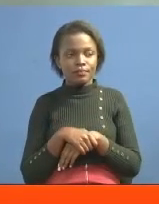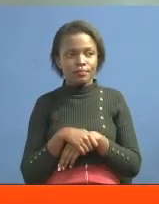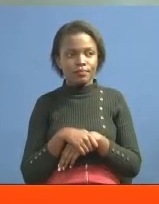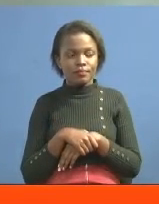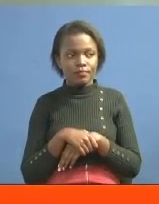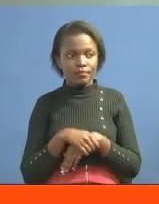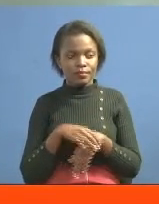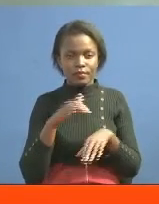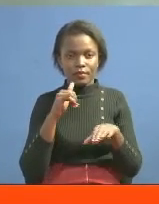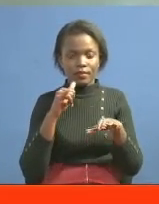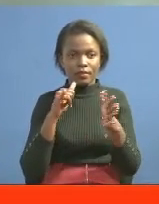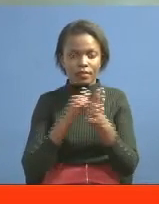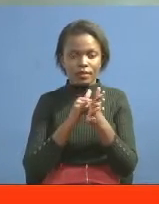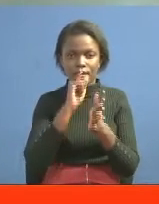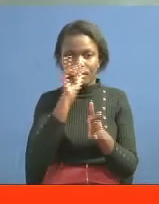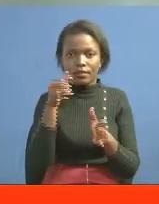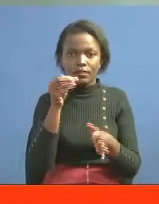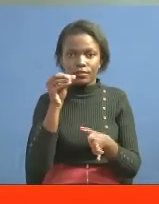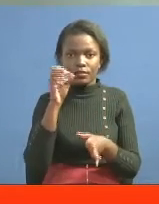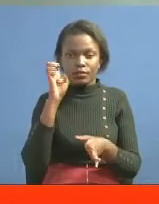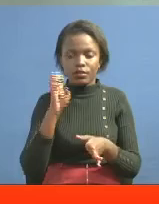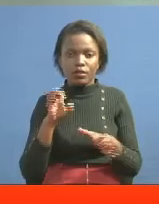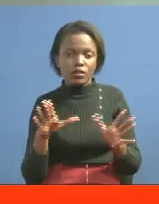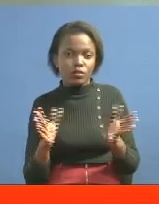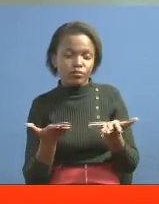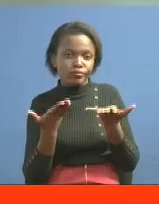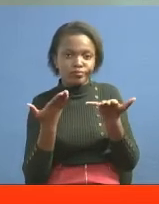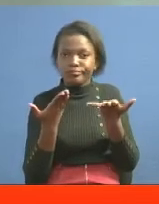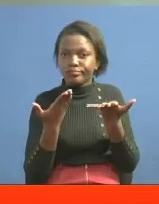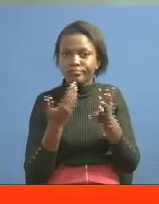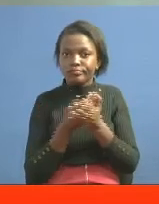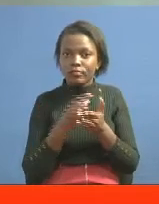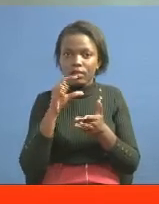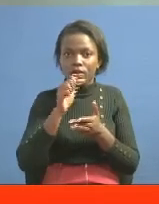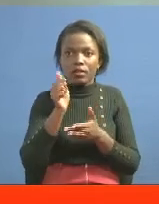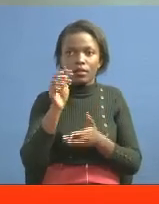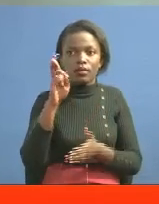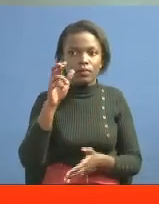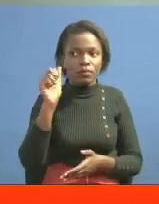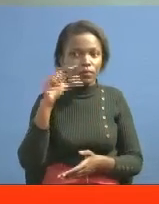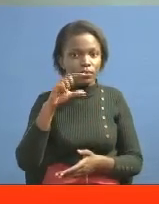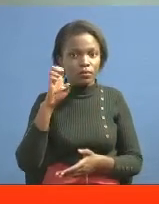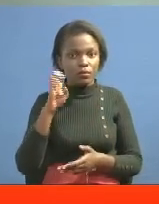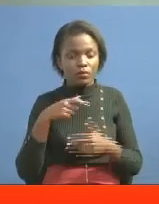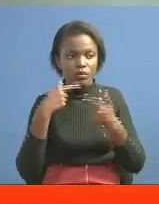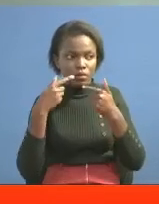That was Joe Gashira, the founder of Inuka Leadership Africa and Startup Garage, talking to us about the